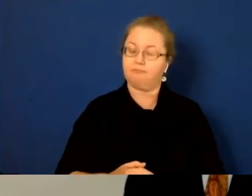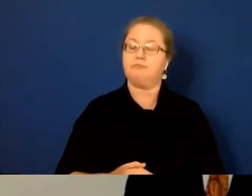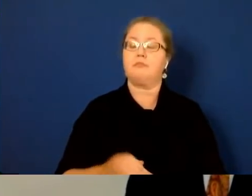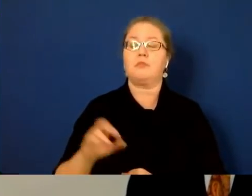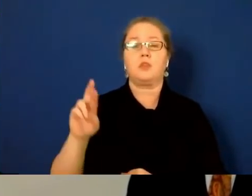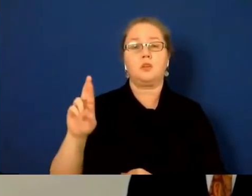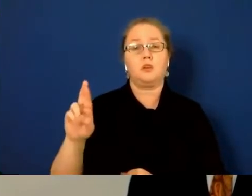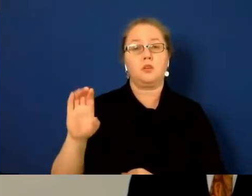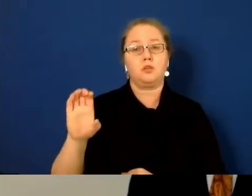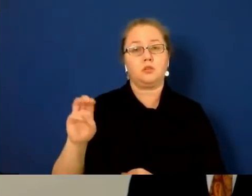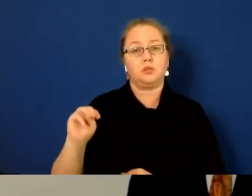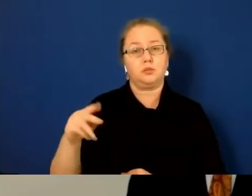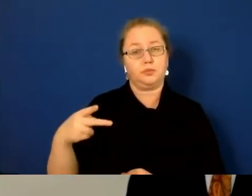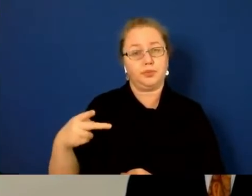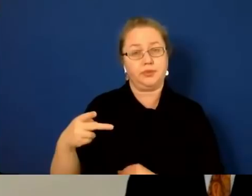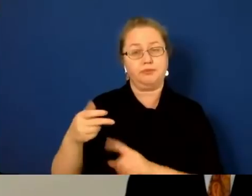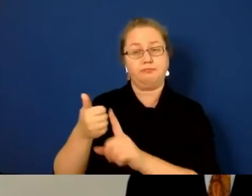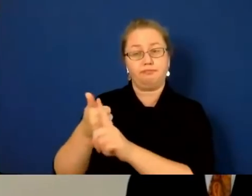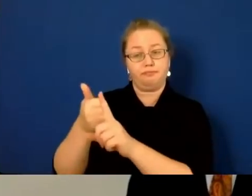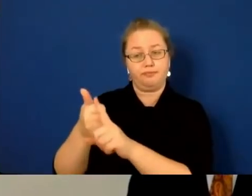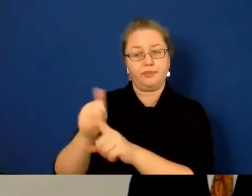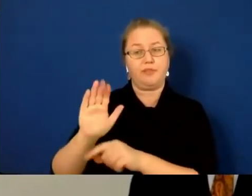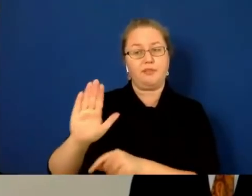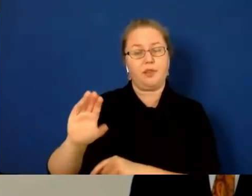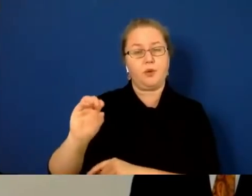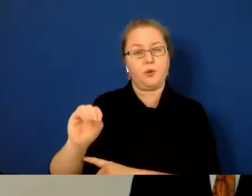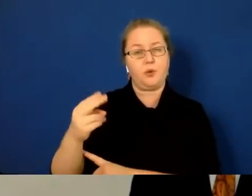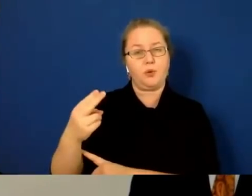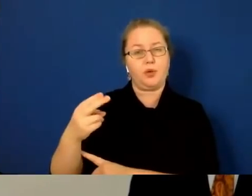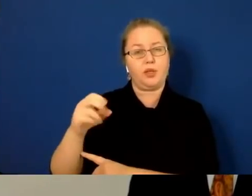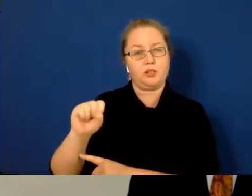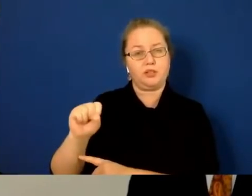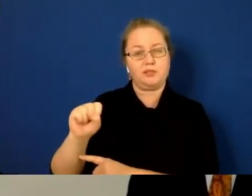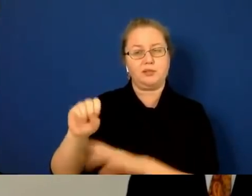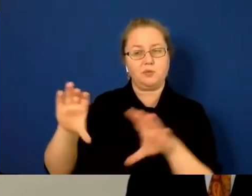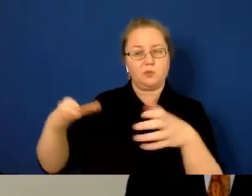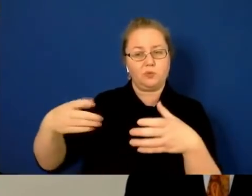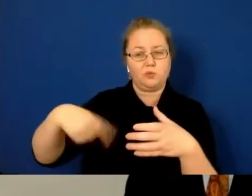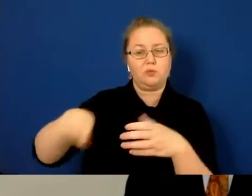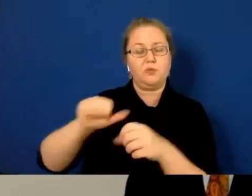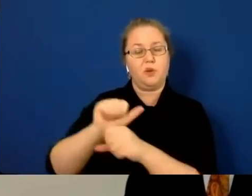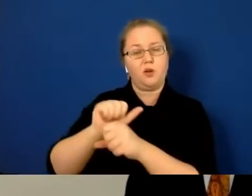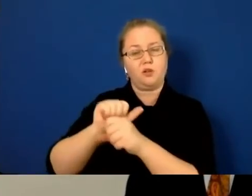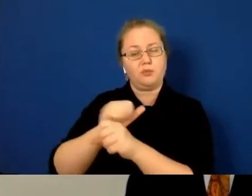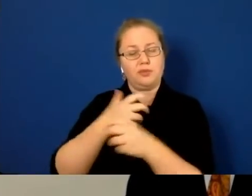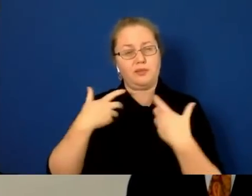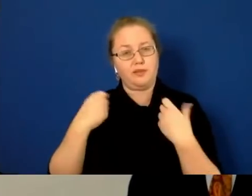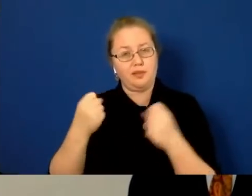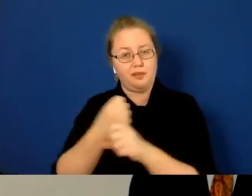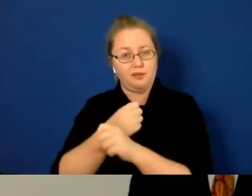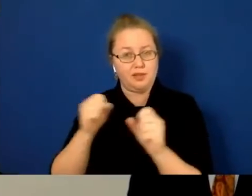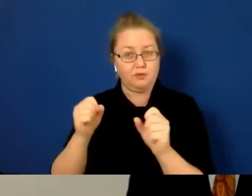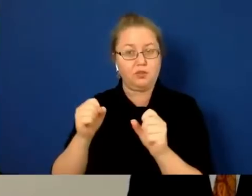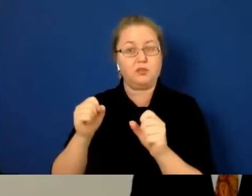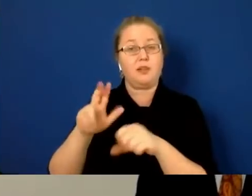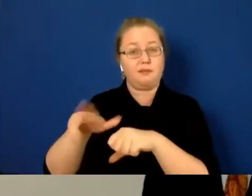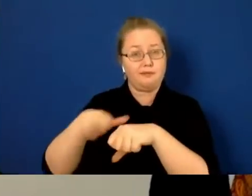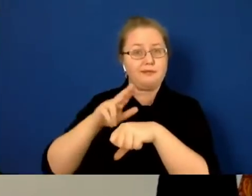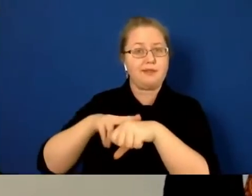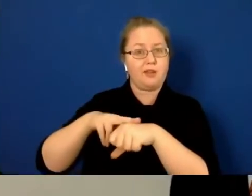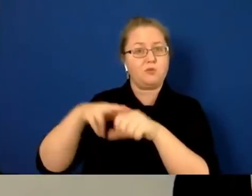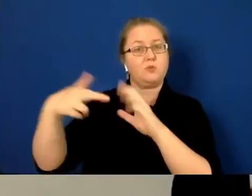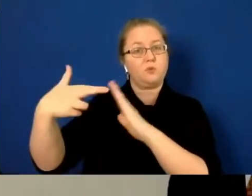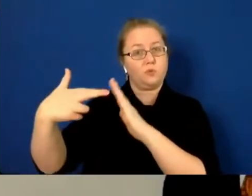shocked, wondering what you make of RCMP in the province not having